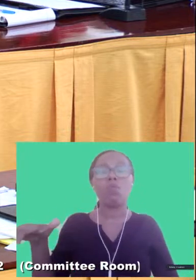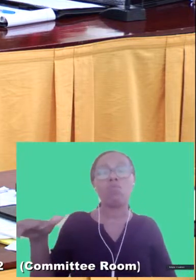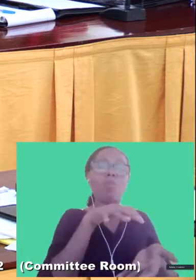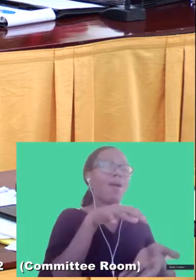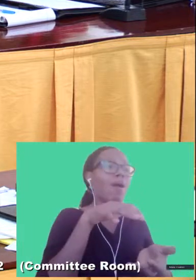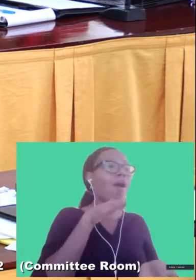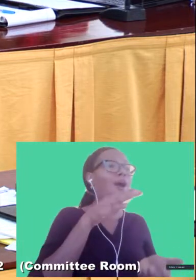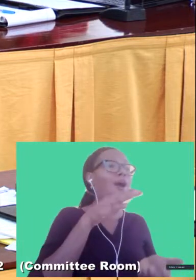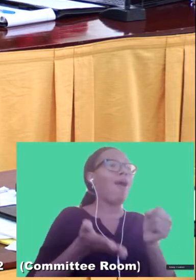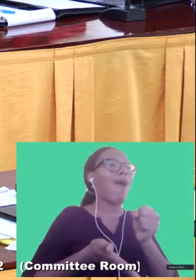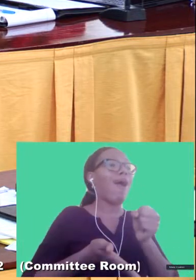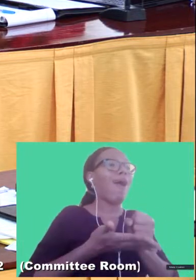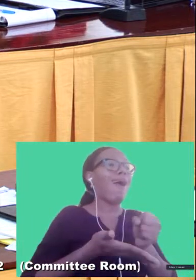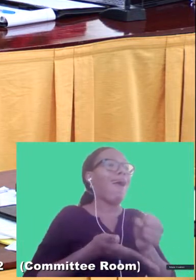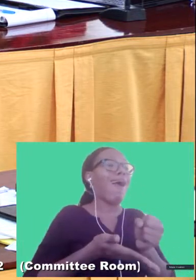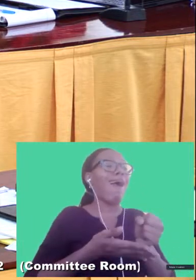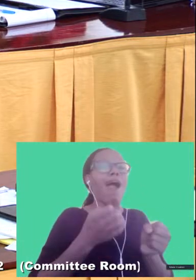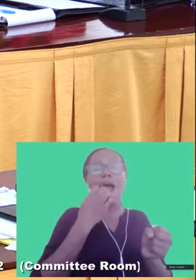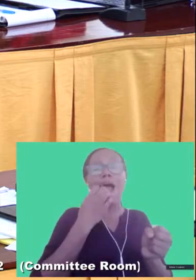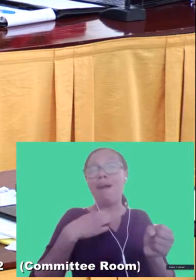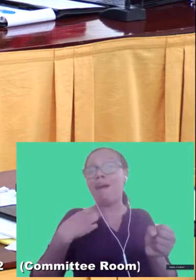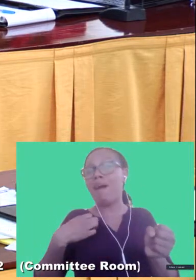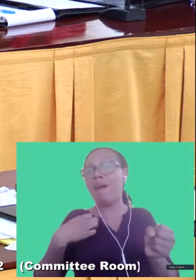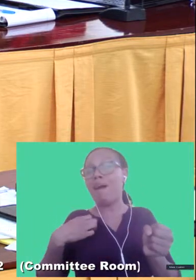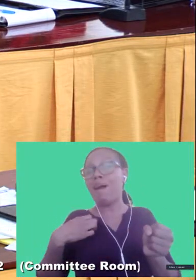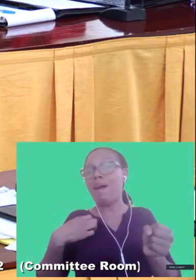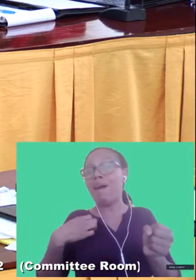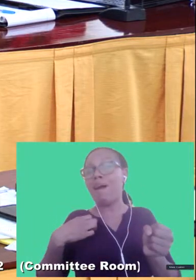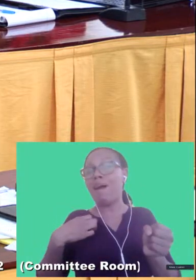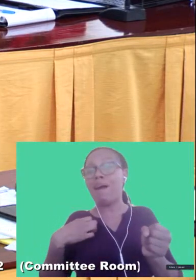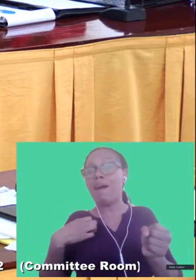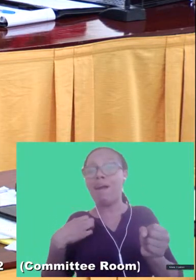of opportunity, and equally, as I said to you at